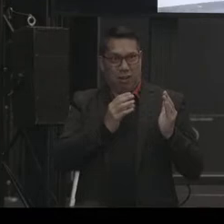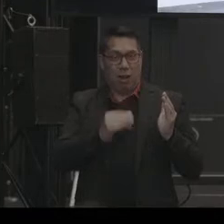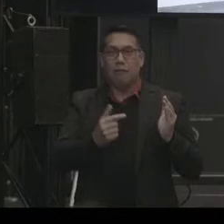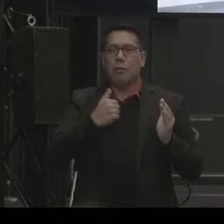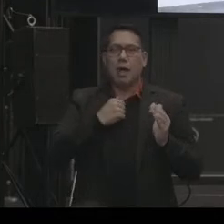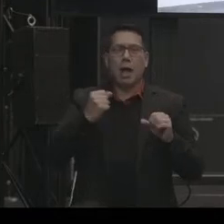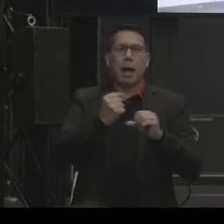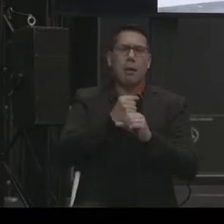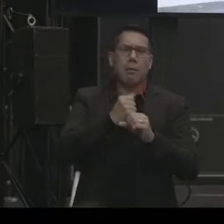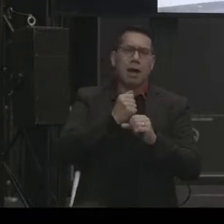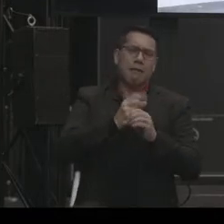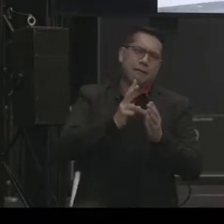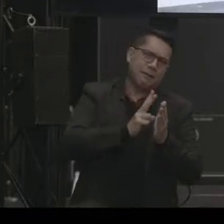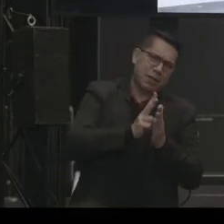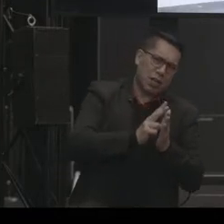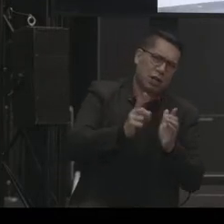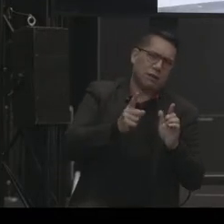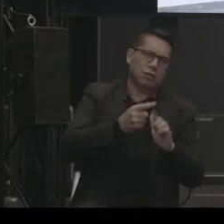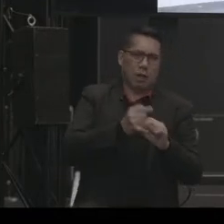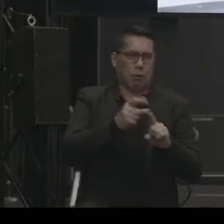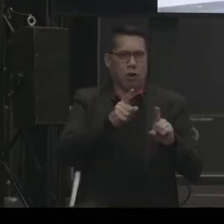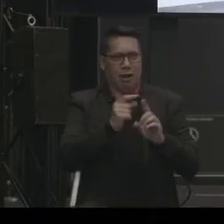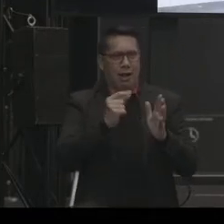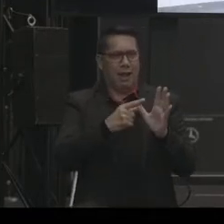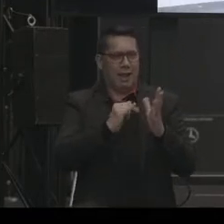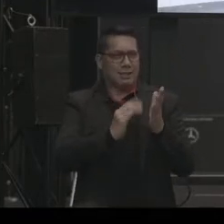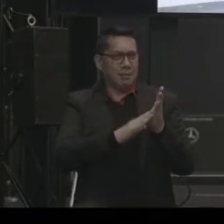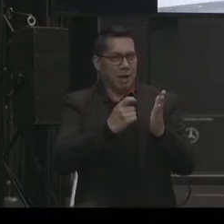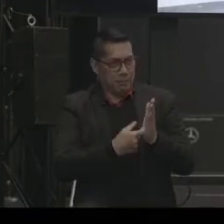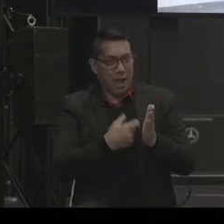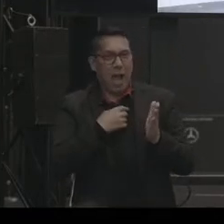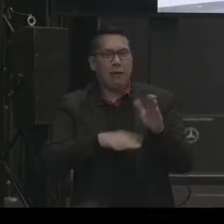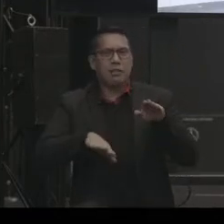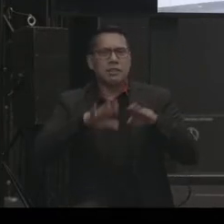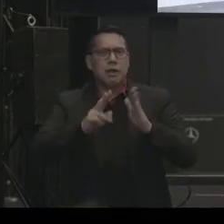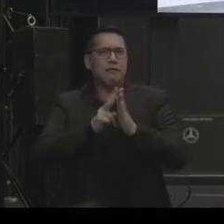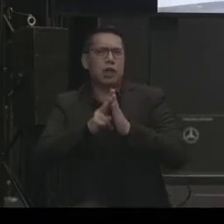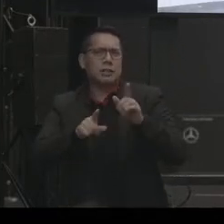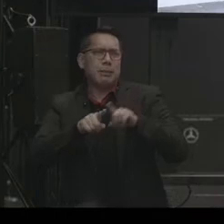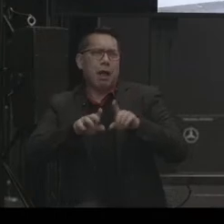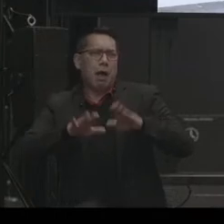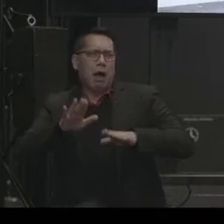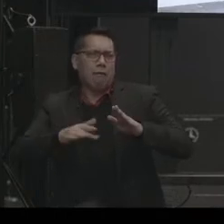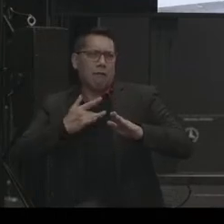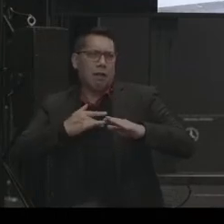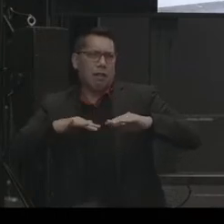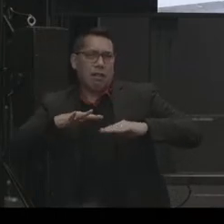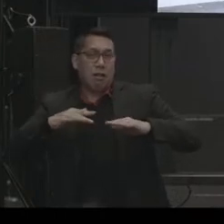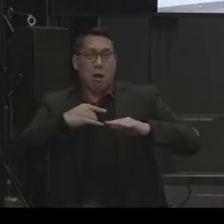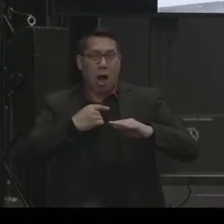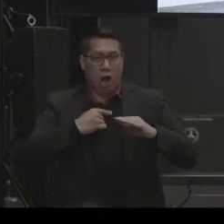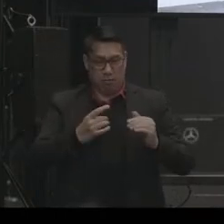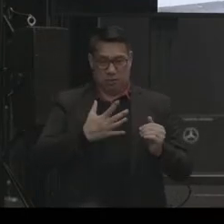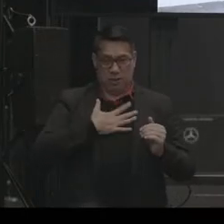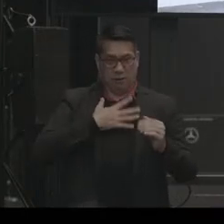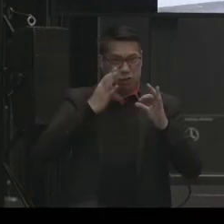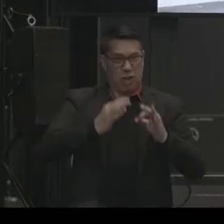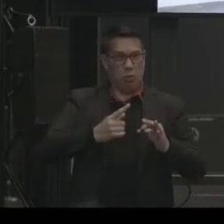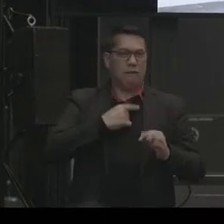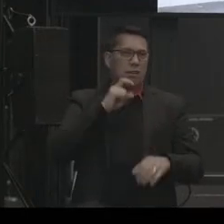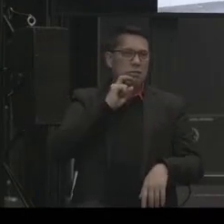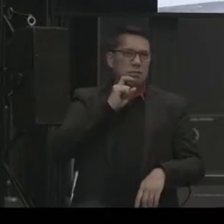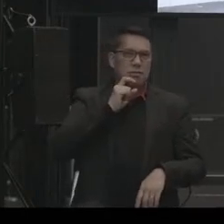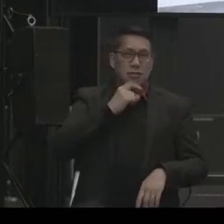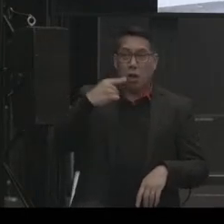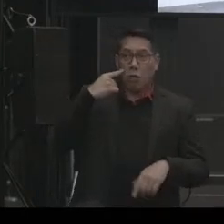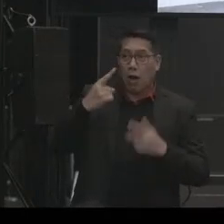videos like this, because I have a few other series, I guess, that are similar tone, I'm doing it because I thought it was fun. I did not expect